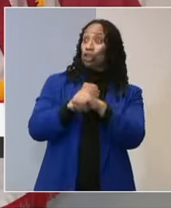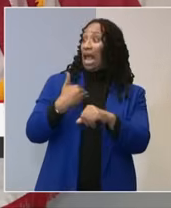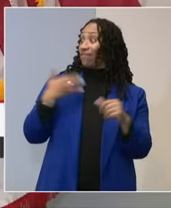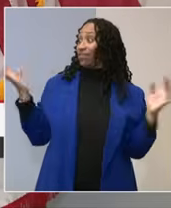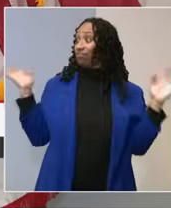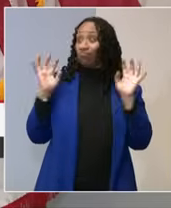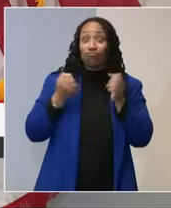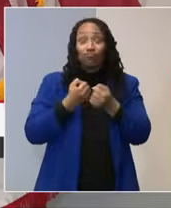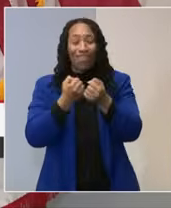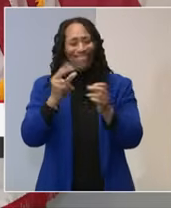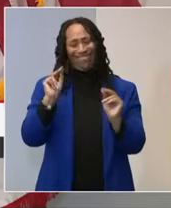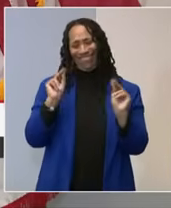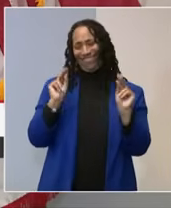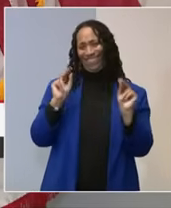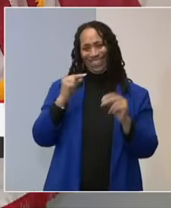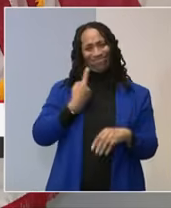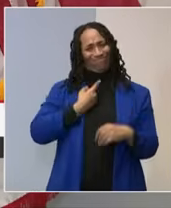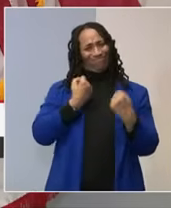same car.